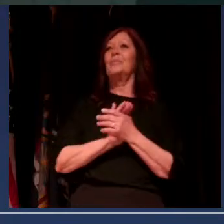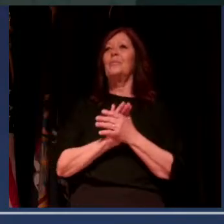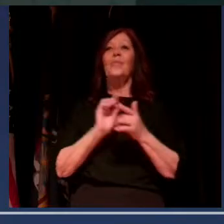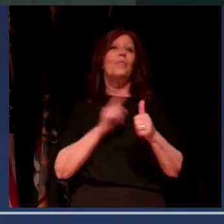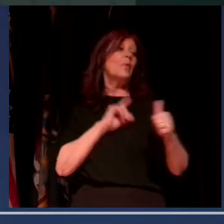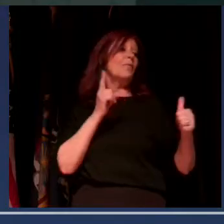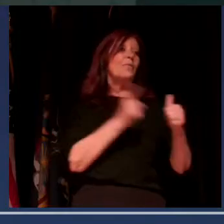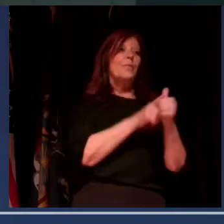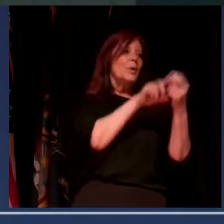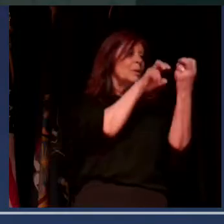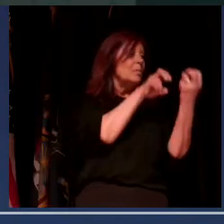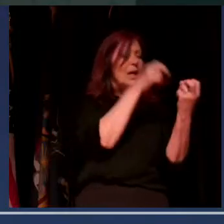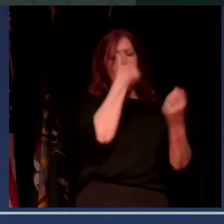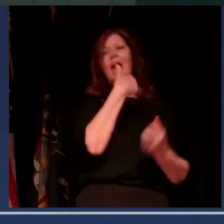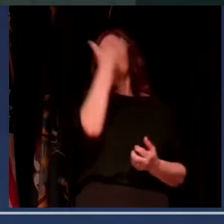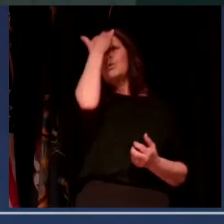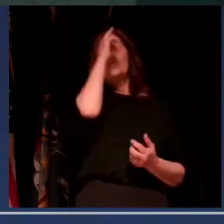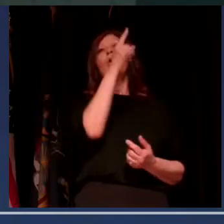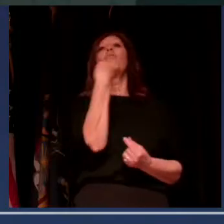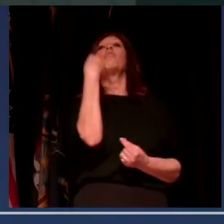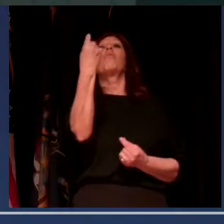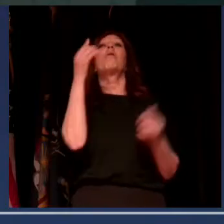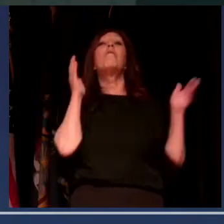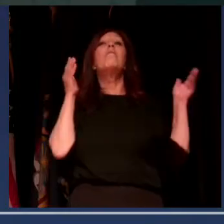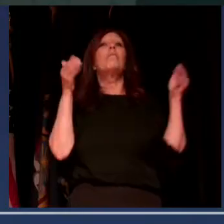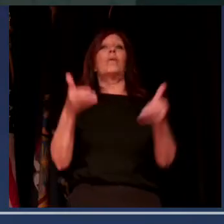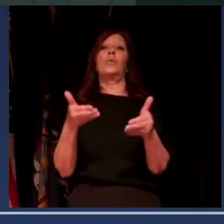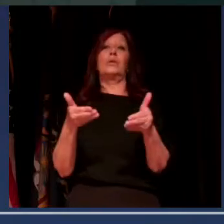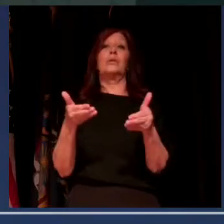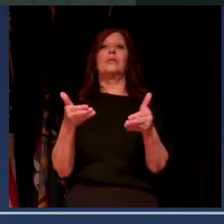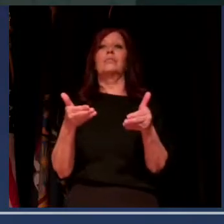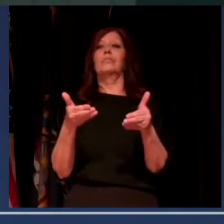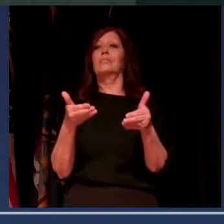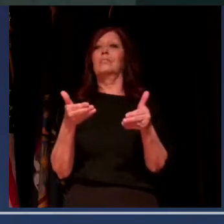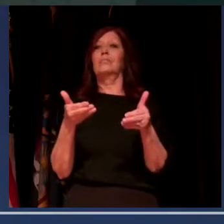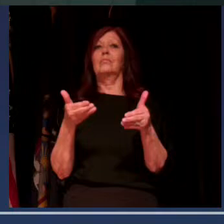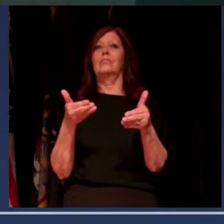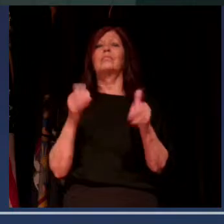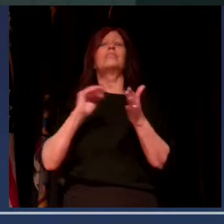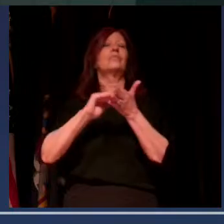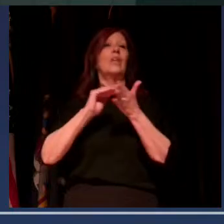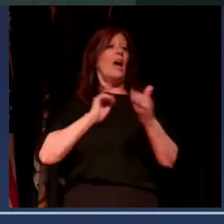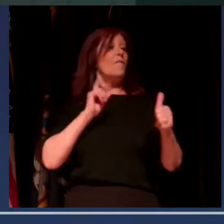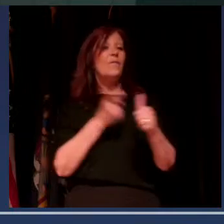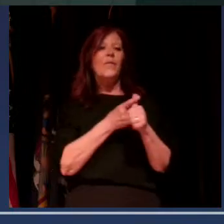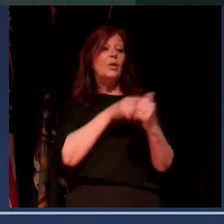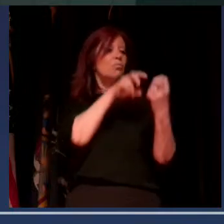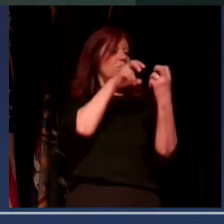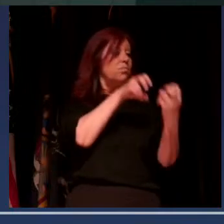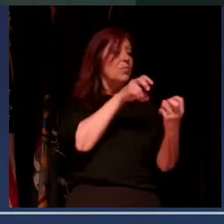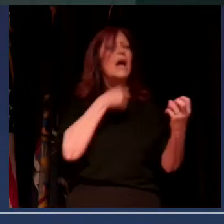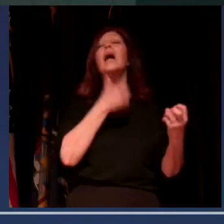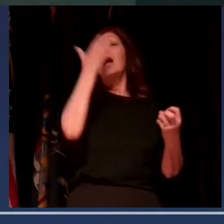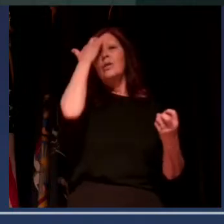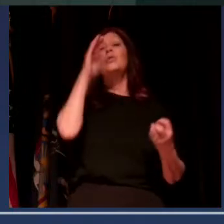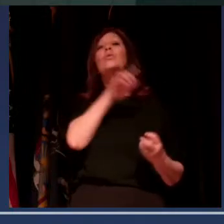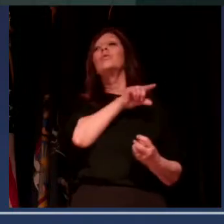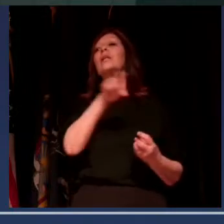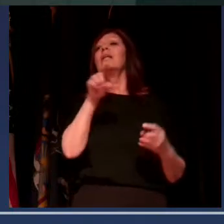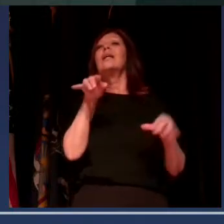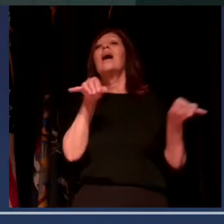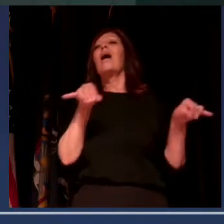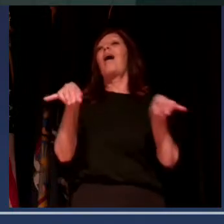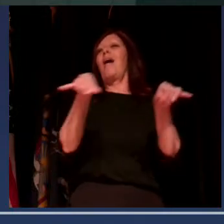meeting, I knew we had one focus. From our first meeting, I knew we had a common